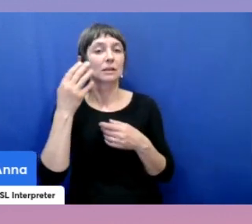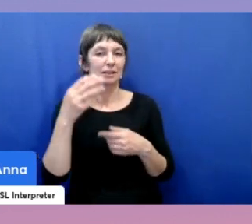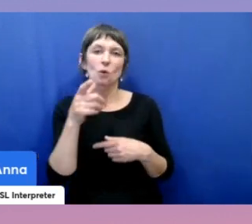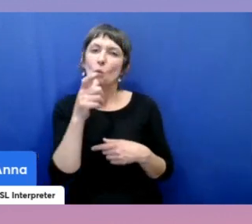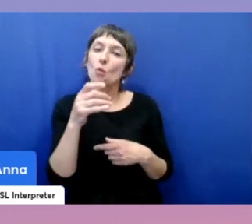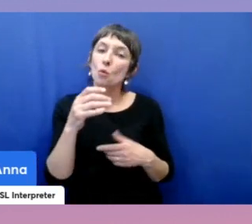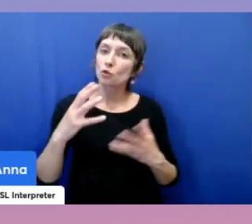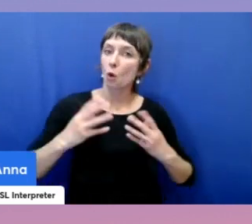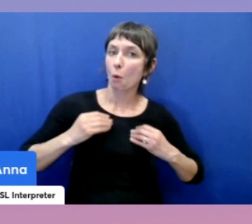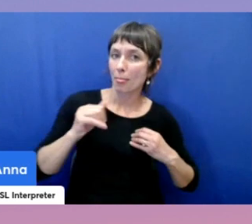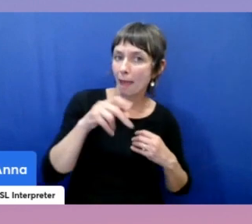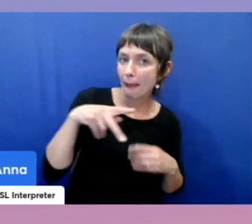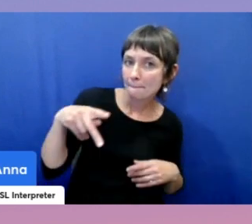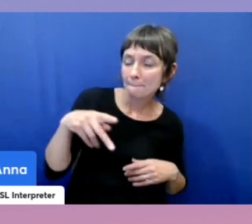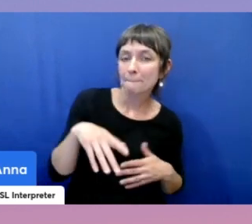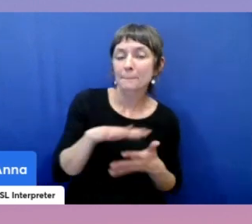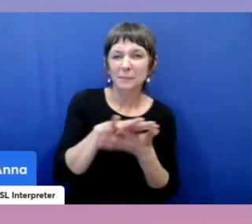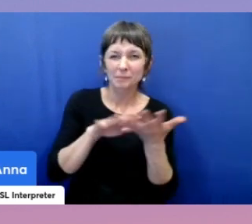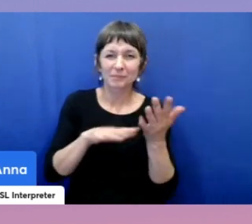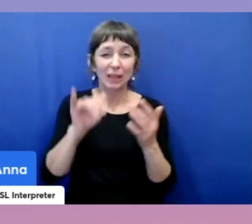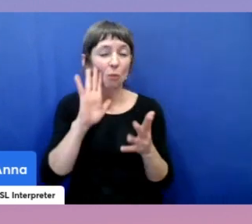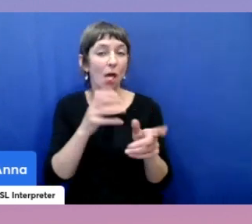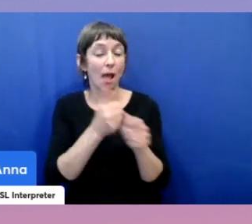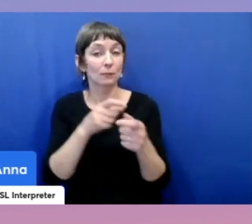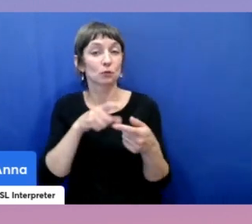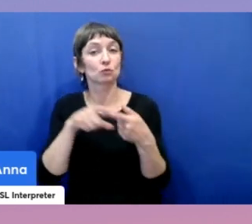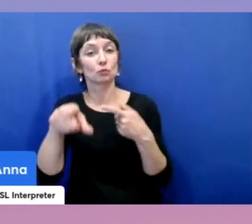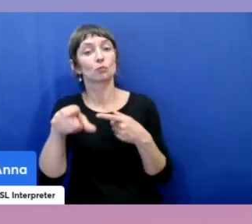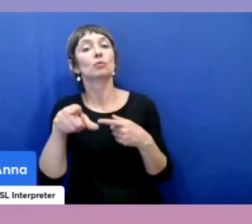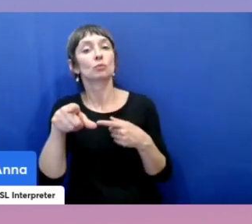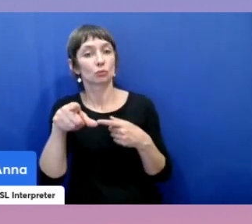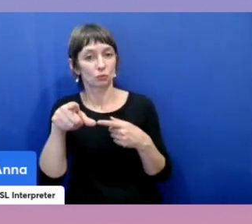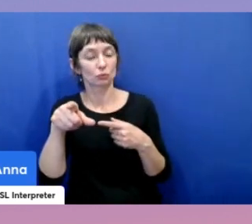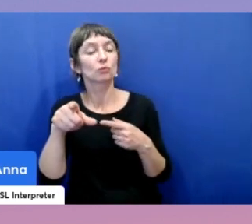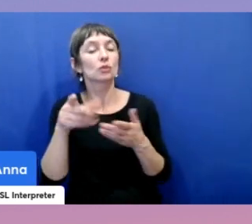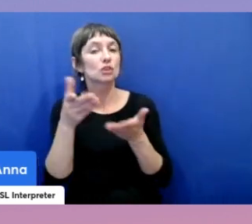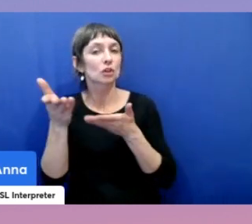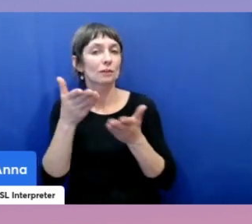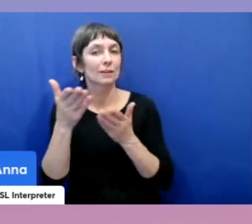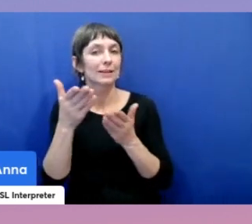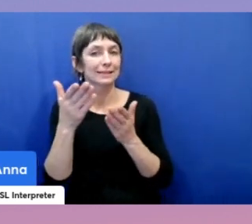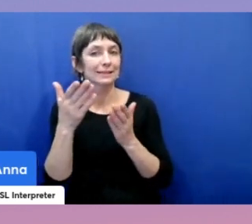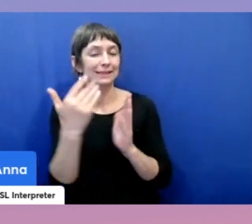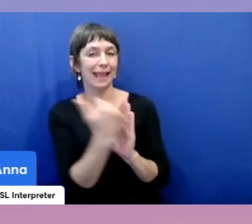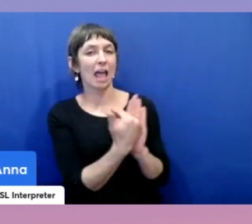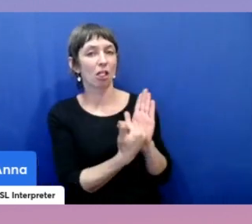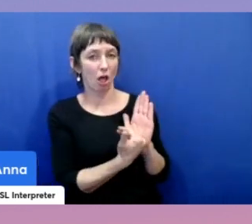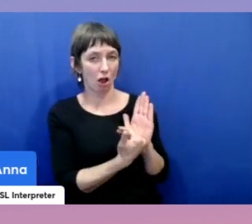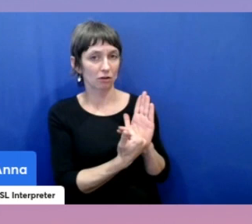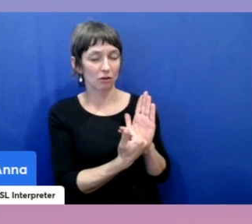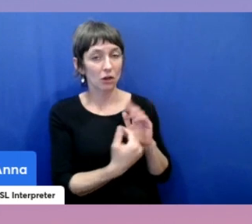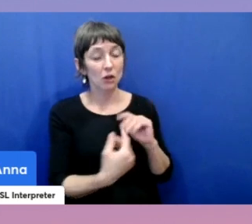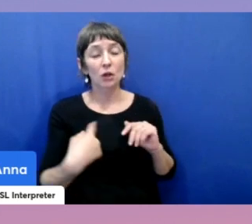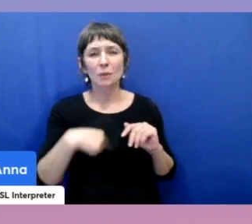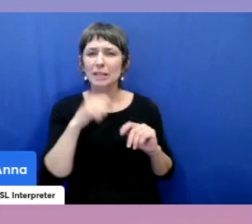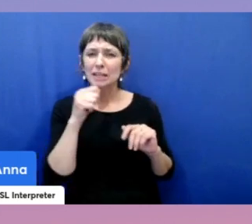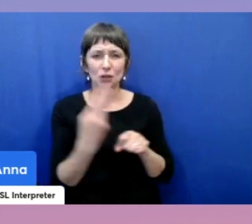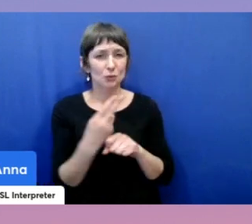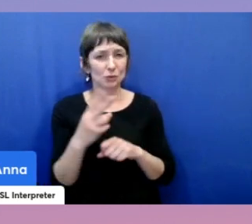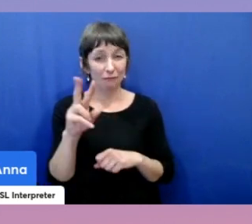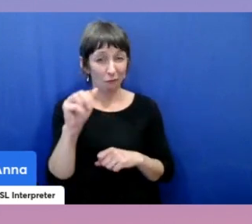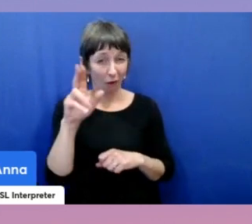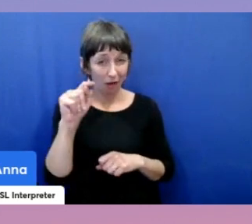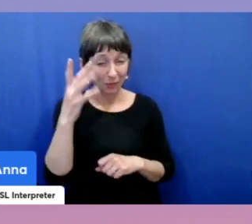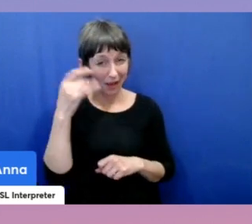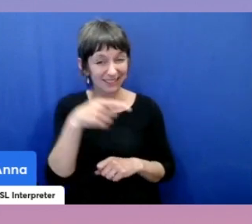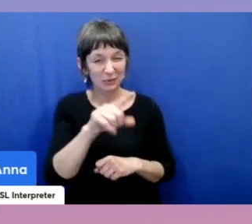application, and this will be updated into our service catalog. You see, we didn't use Vault because this is the